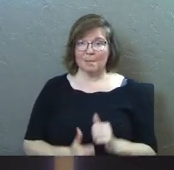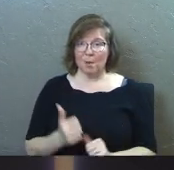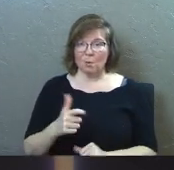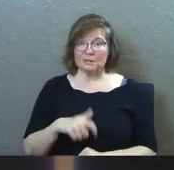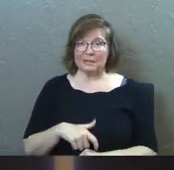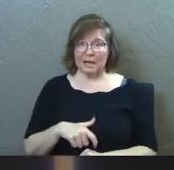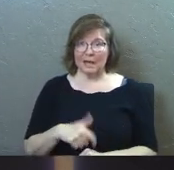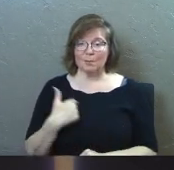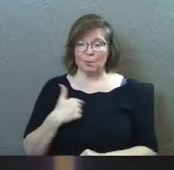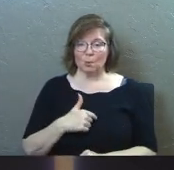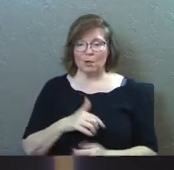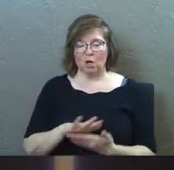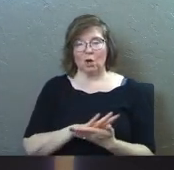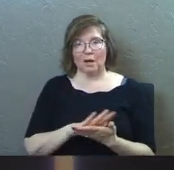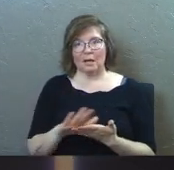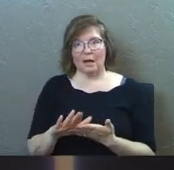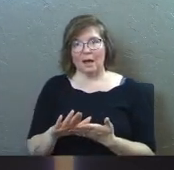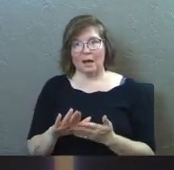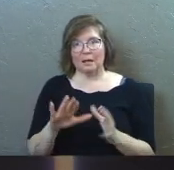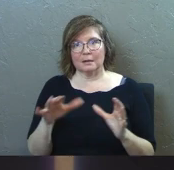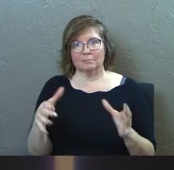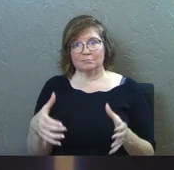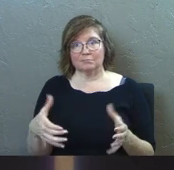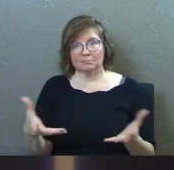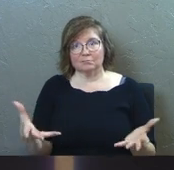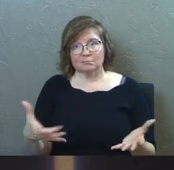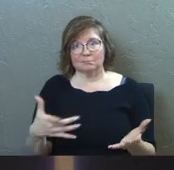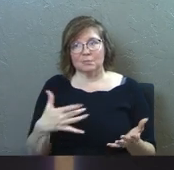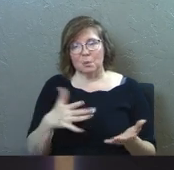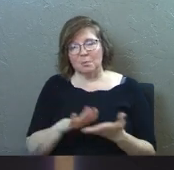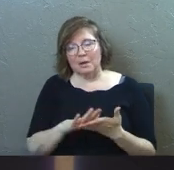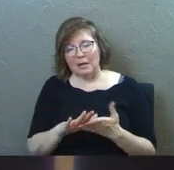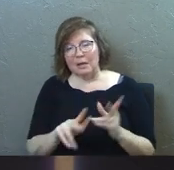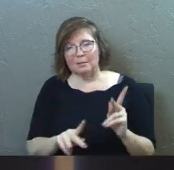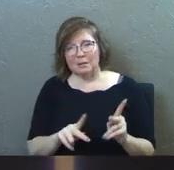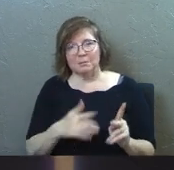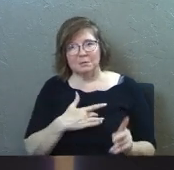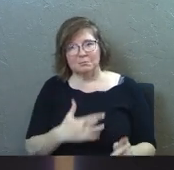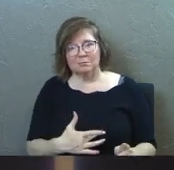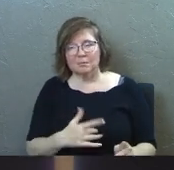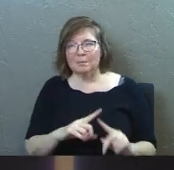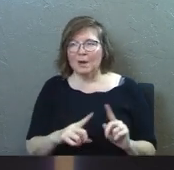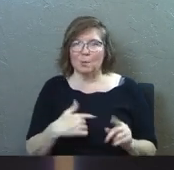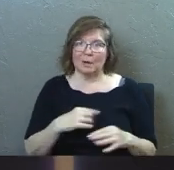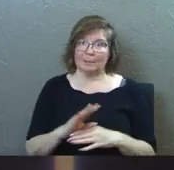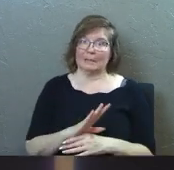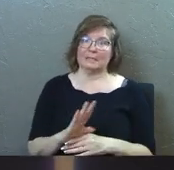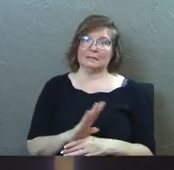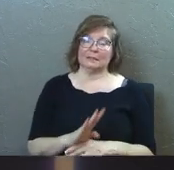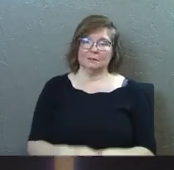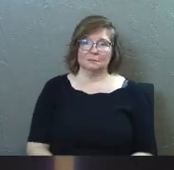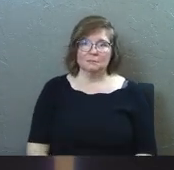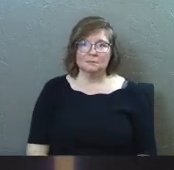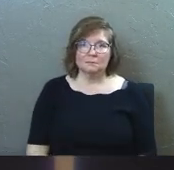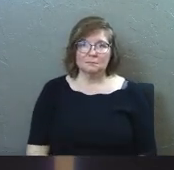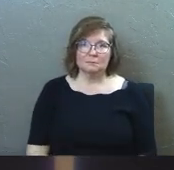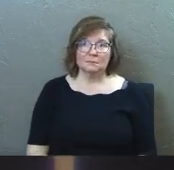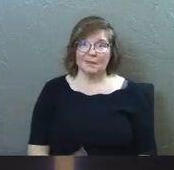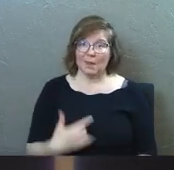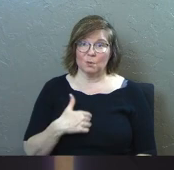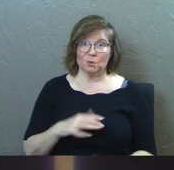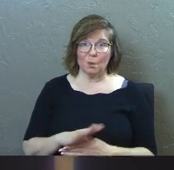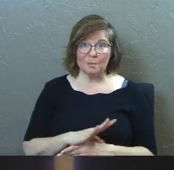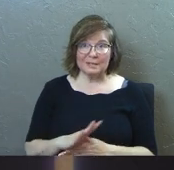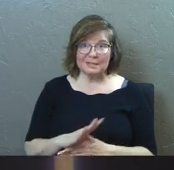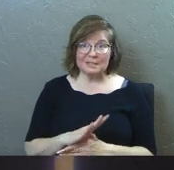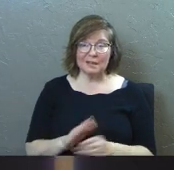most of the time, we're a kind bunch. We're pretty kind to people. We're just busy. And we're